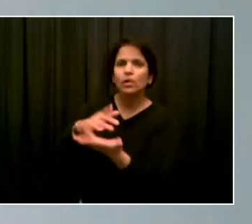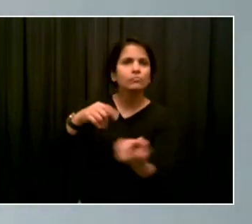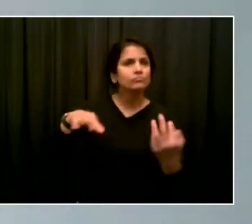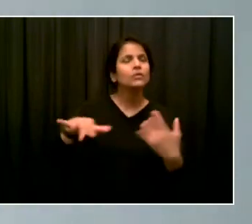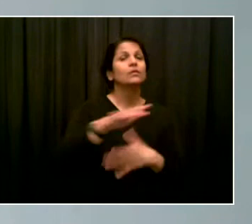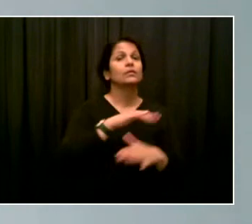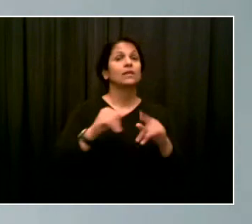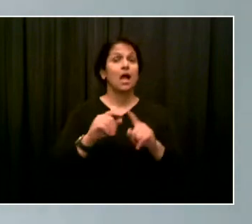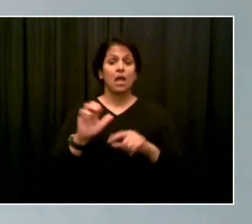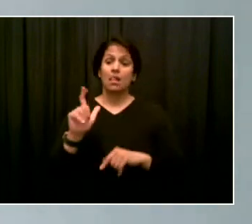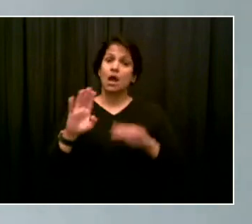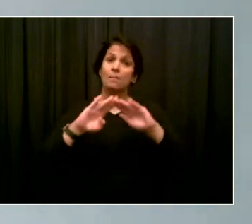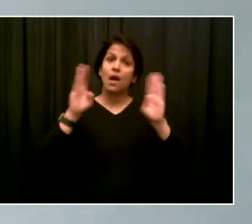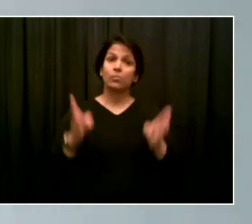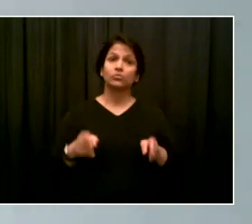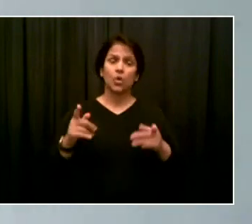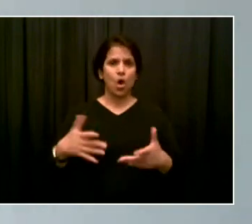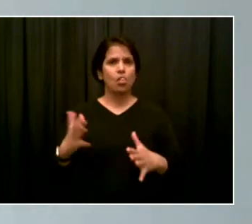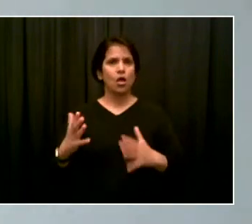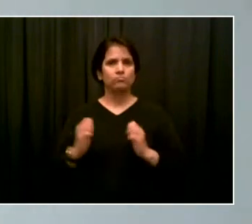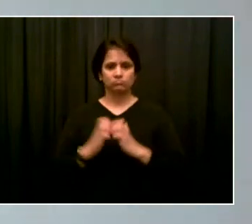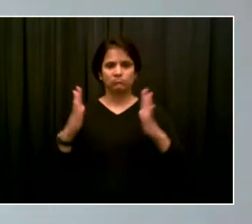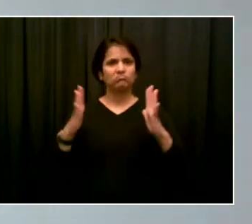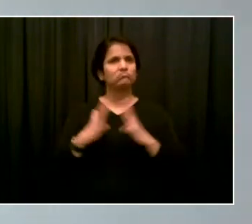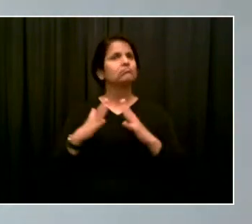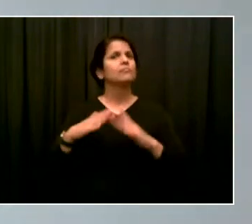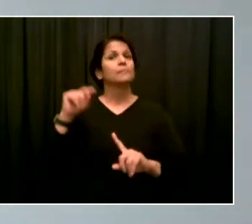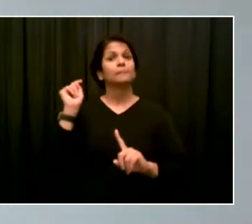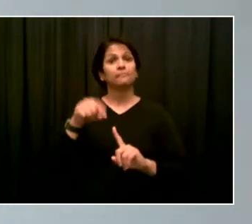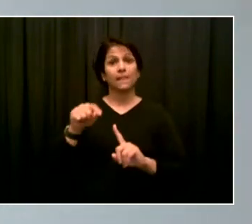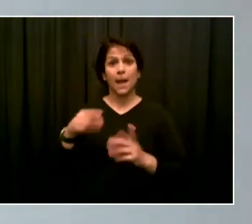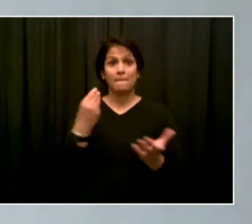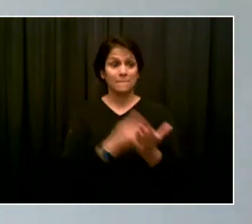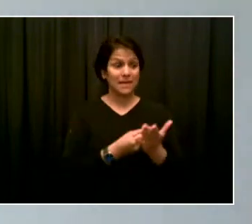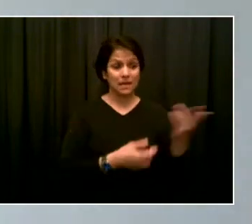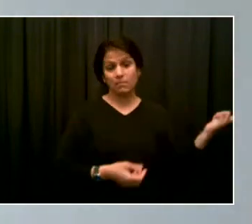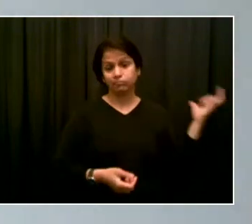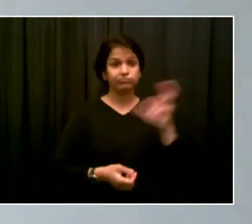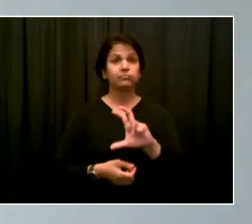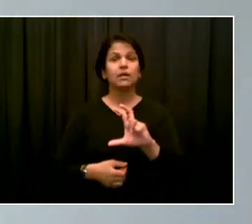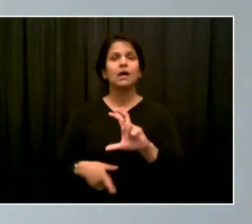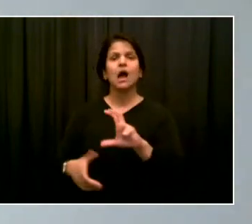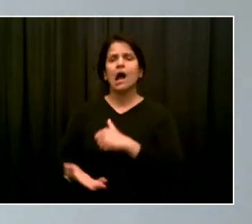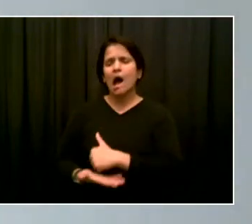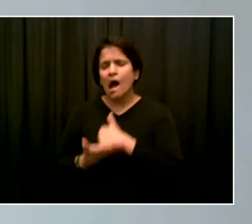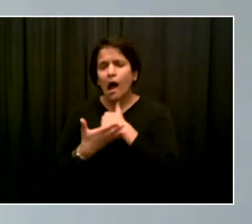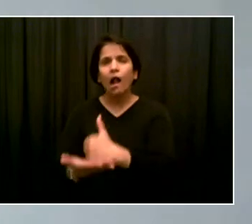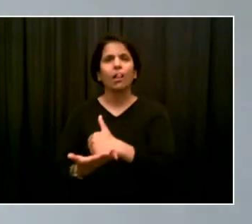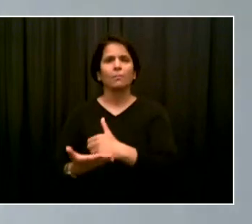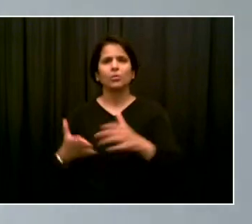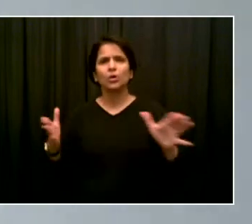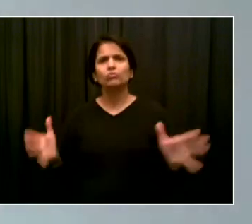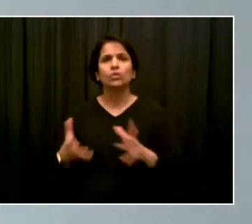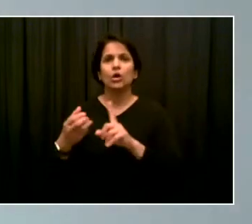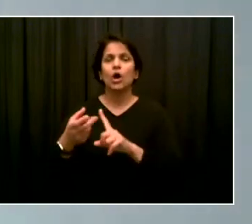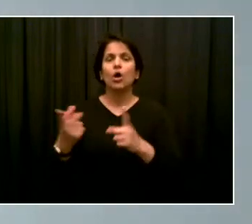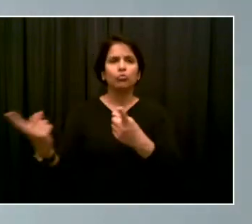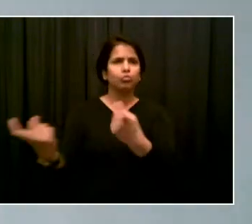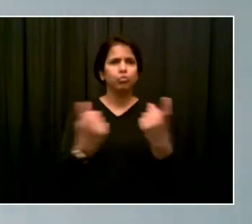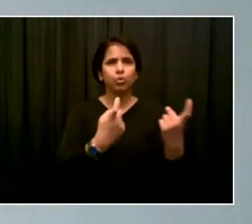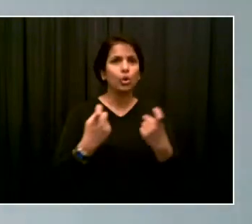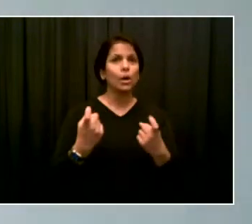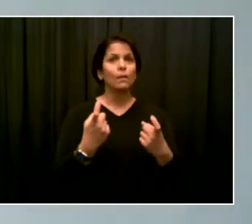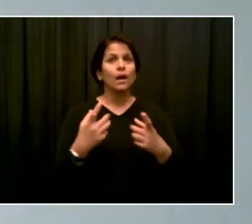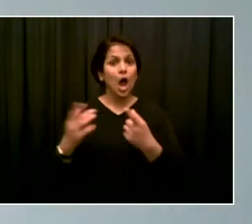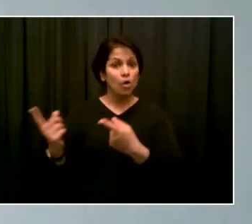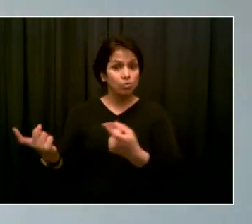the clubhouses that already exist to do more recruitment and help bring people from neighborhoods around the